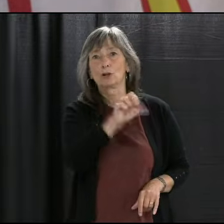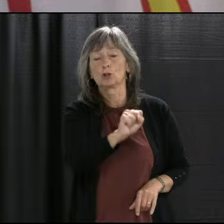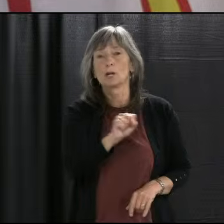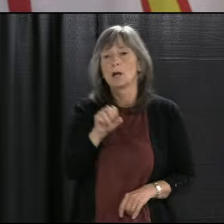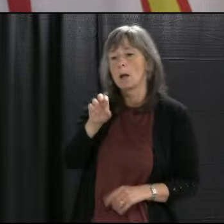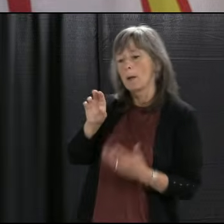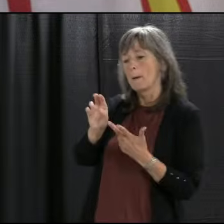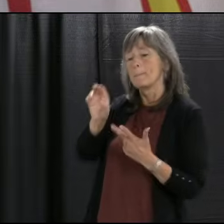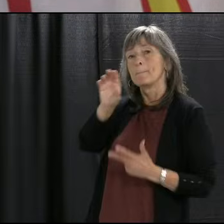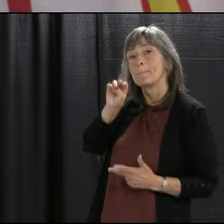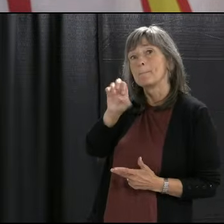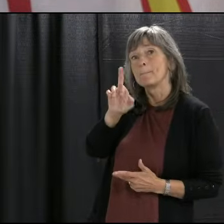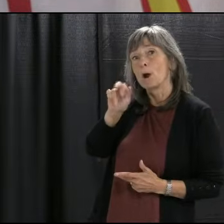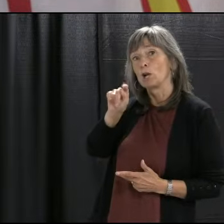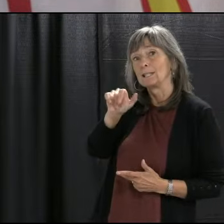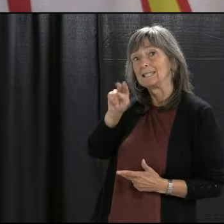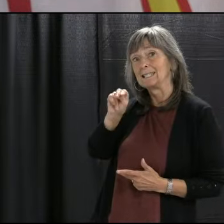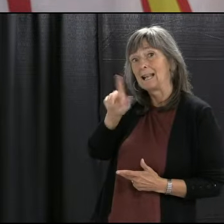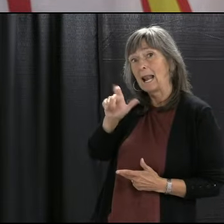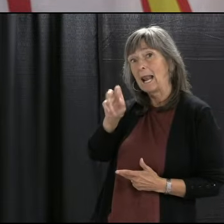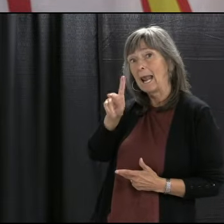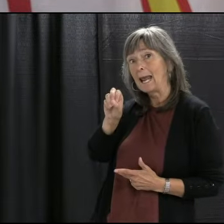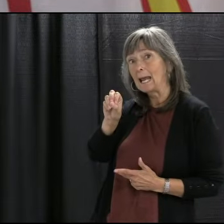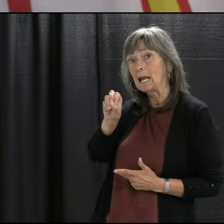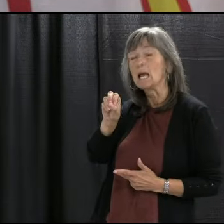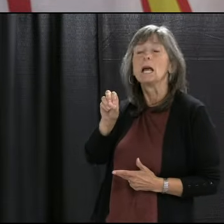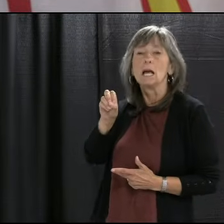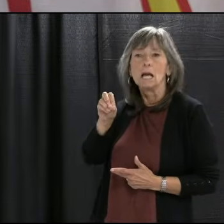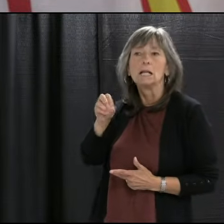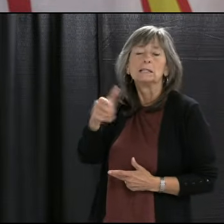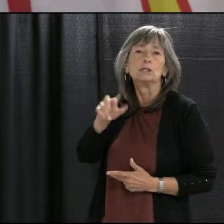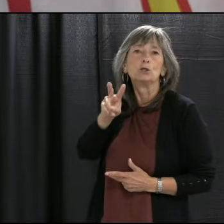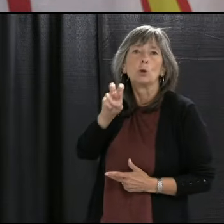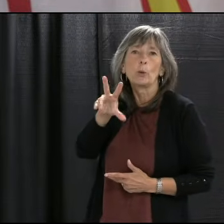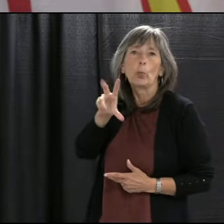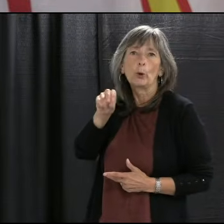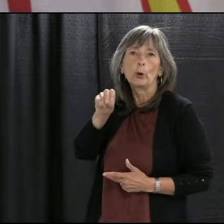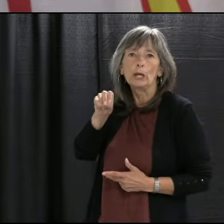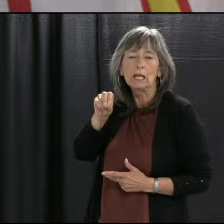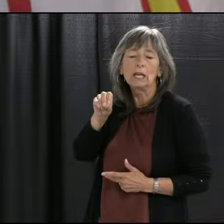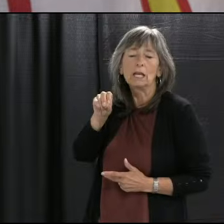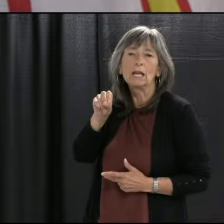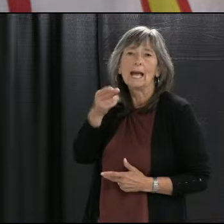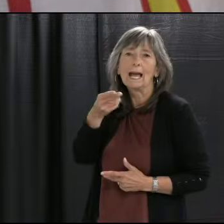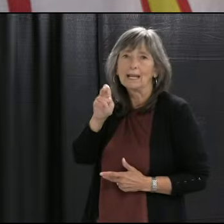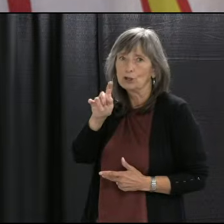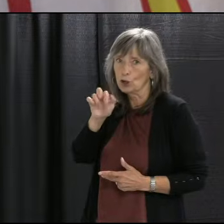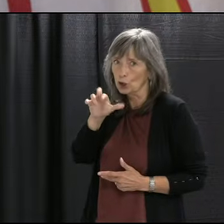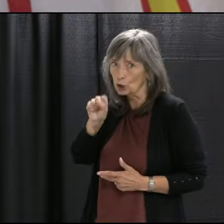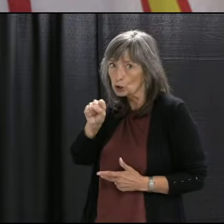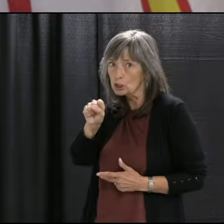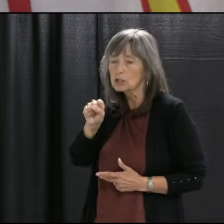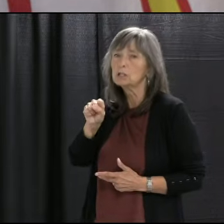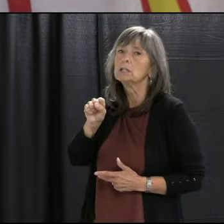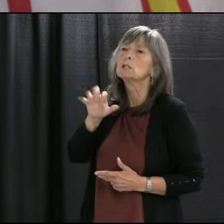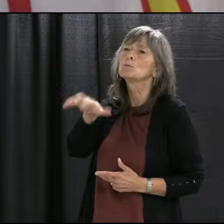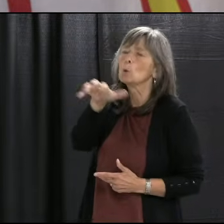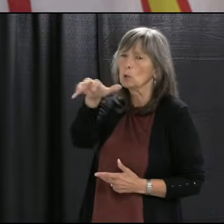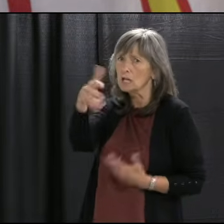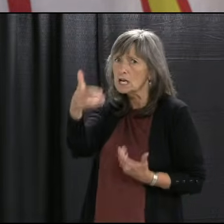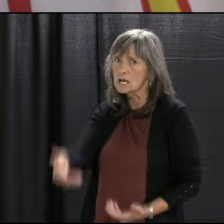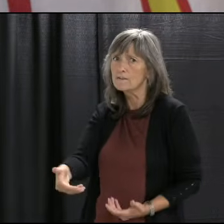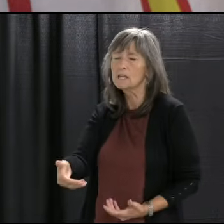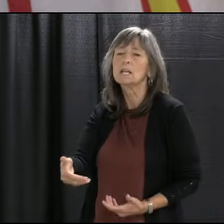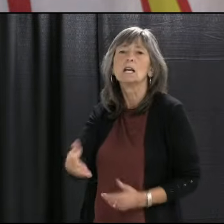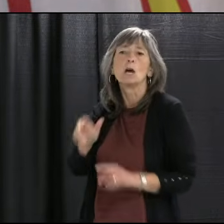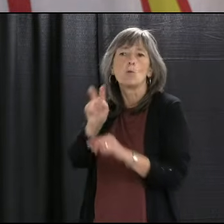wildfire has increased slightly overnight, but it remains approximately 230 hectares. Again, very smoky conditions, and we continue, of course, to monitor the